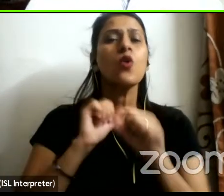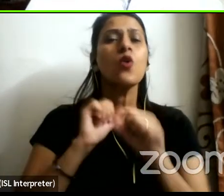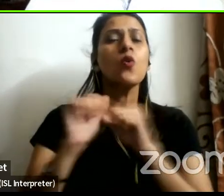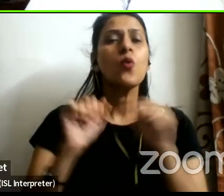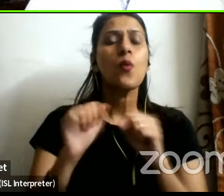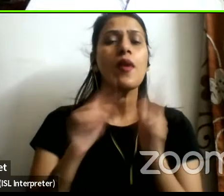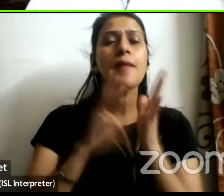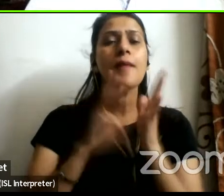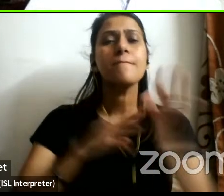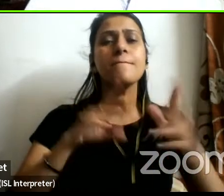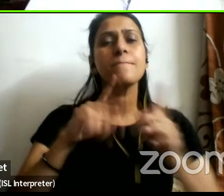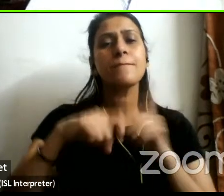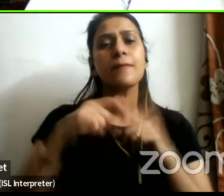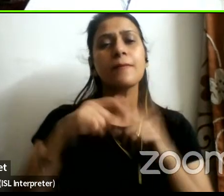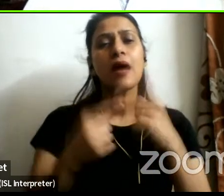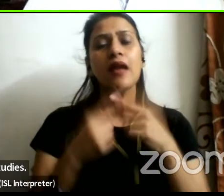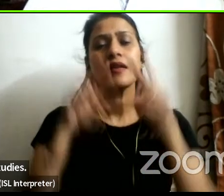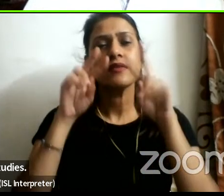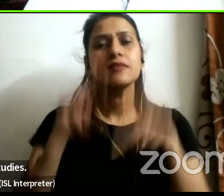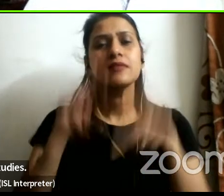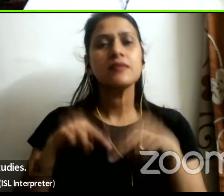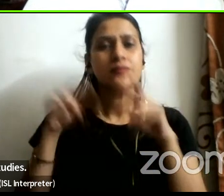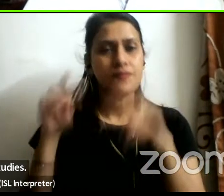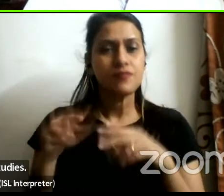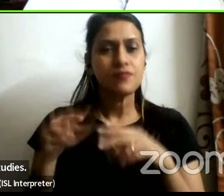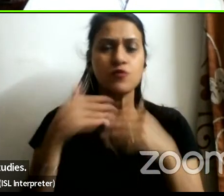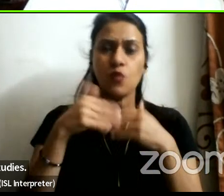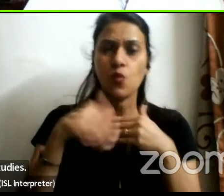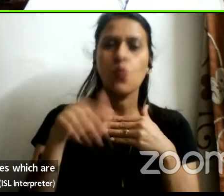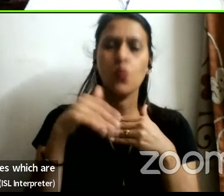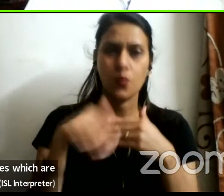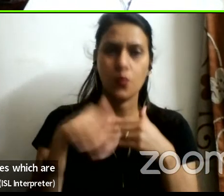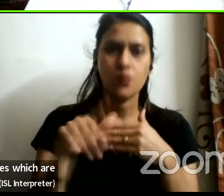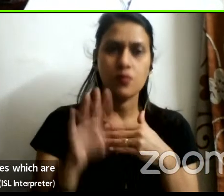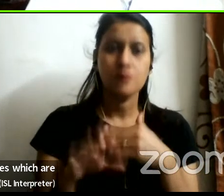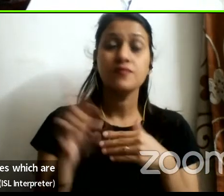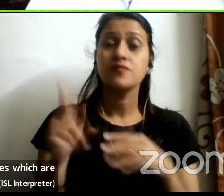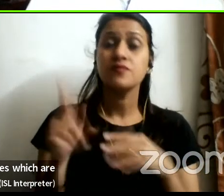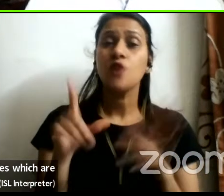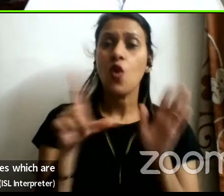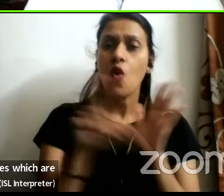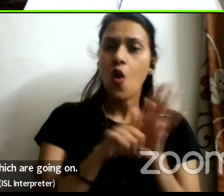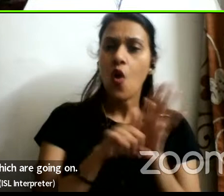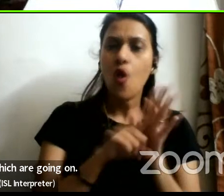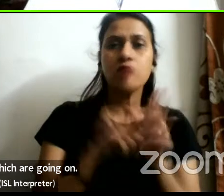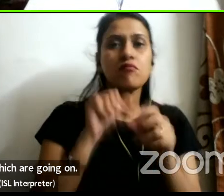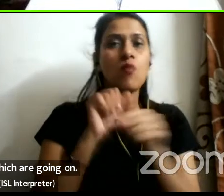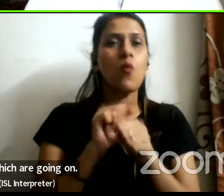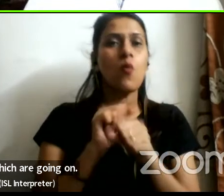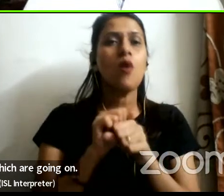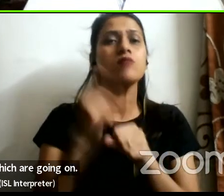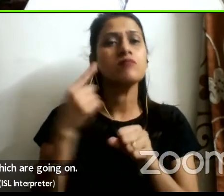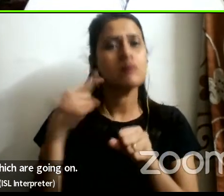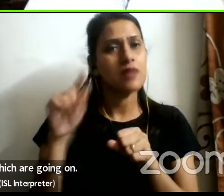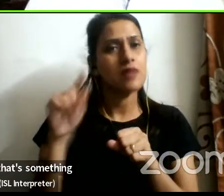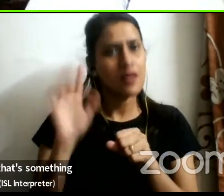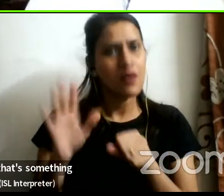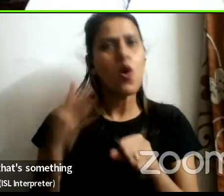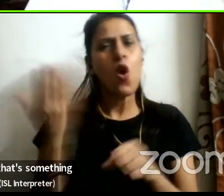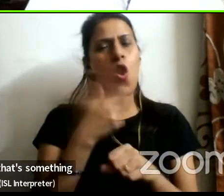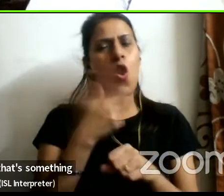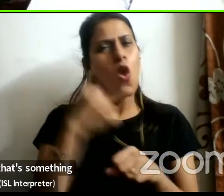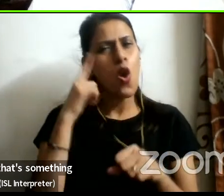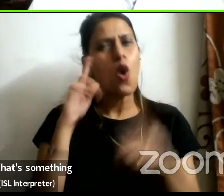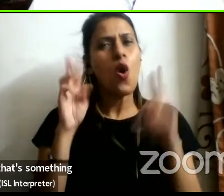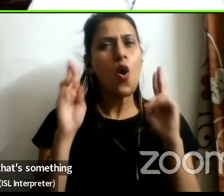there are multiple cases which are going on, it means that the law is working. And that's something which should give all of us some hope that it